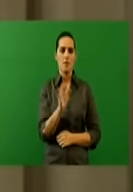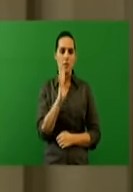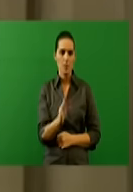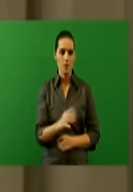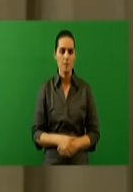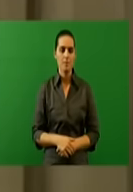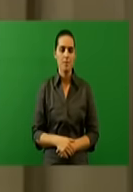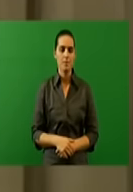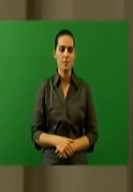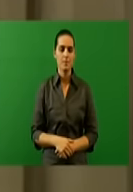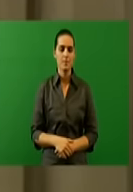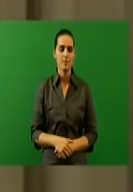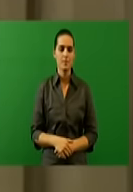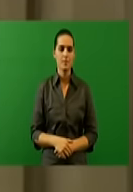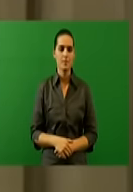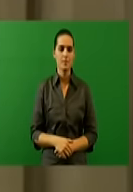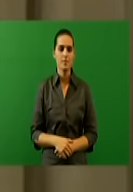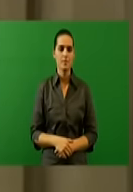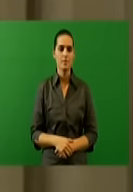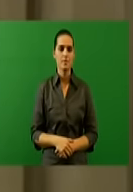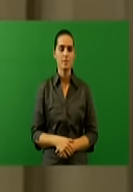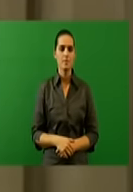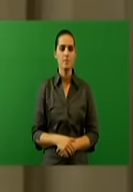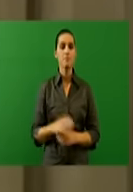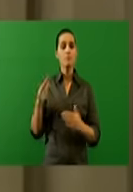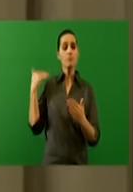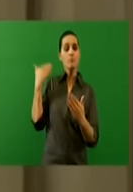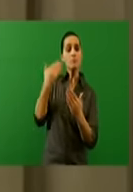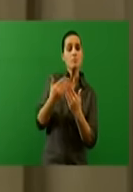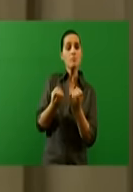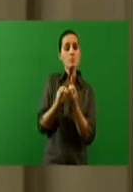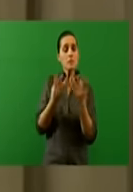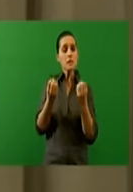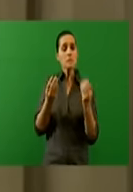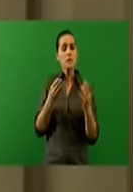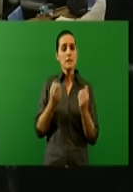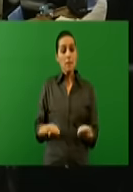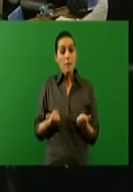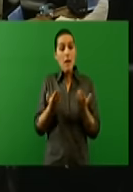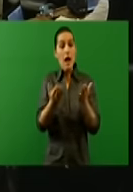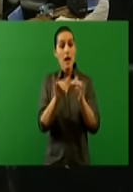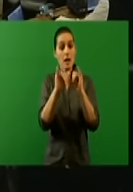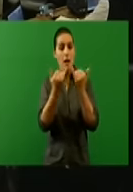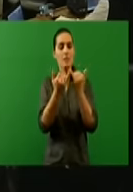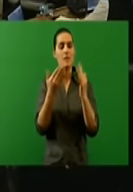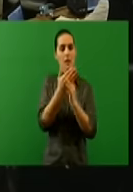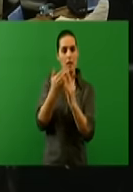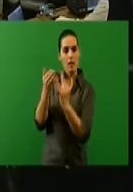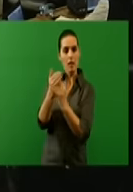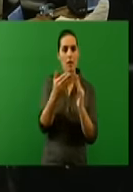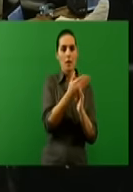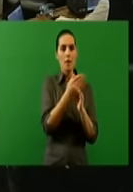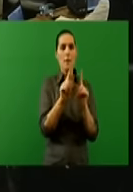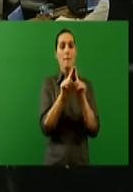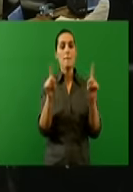Despite supply disruptions and curtailments by a number of producers, the price of Brent crude oil has